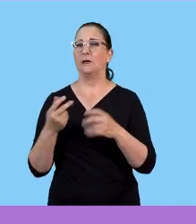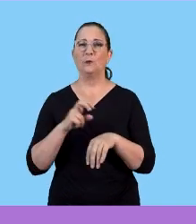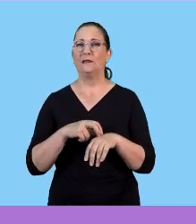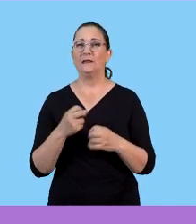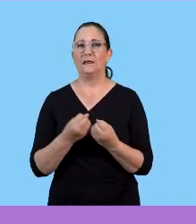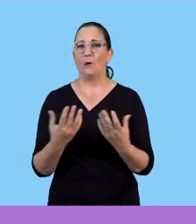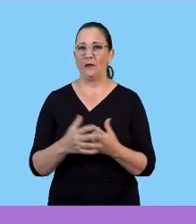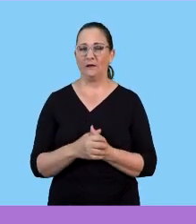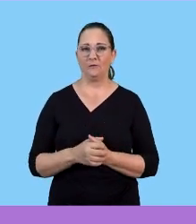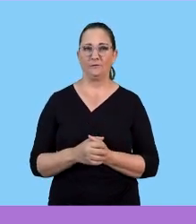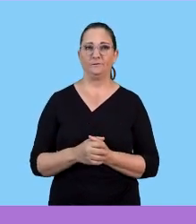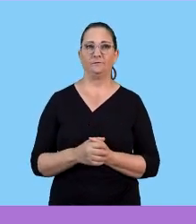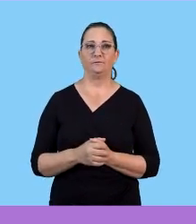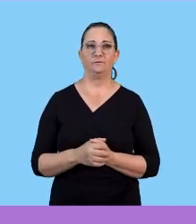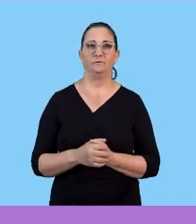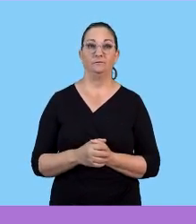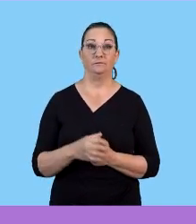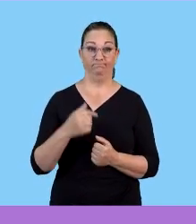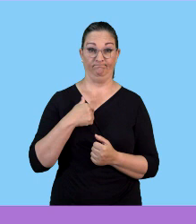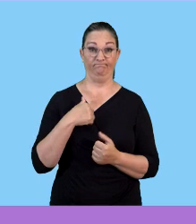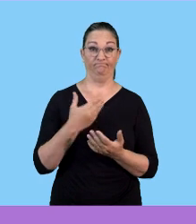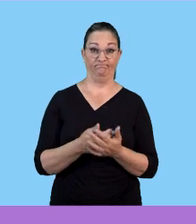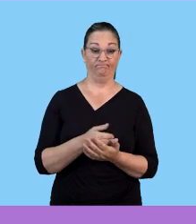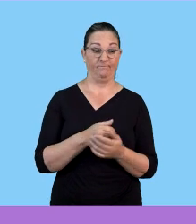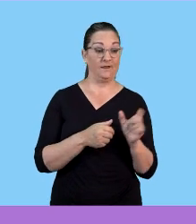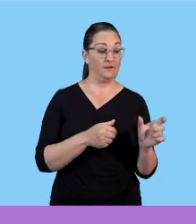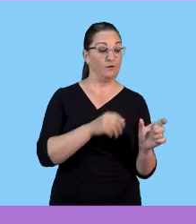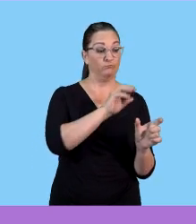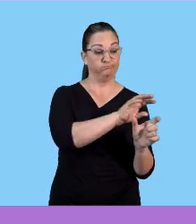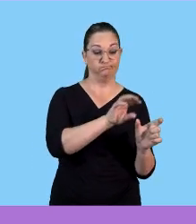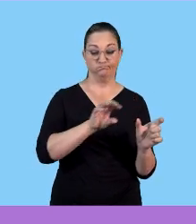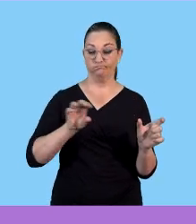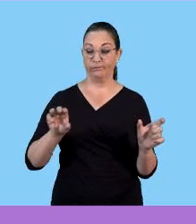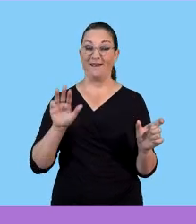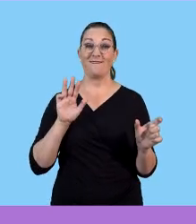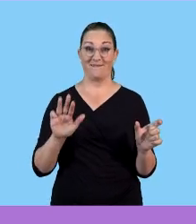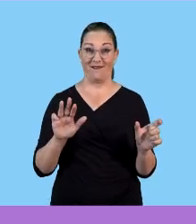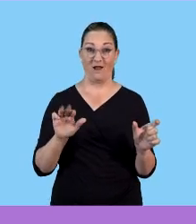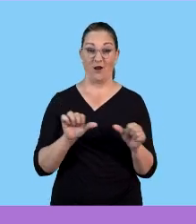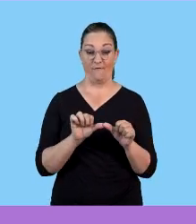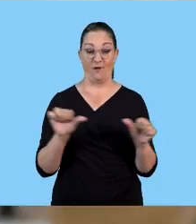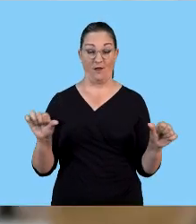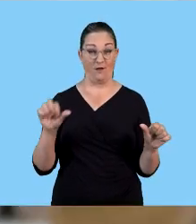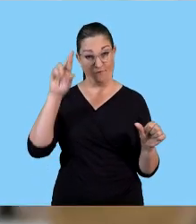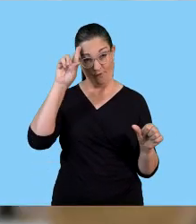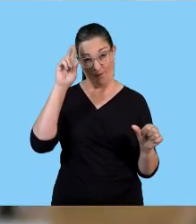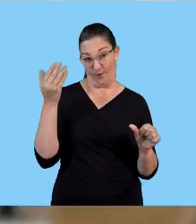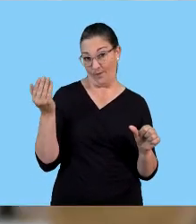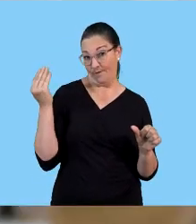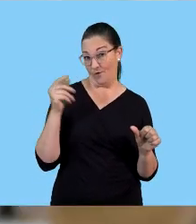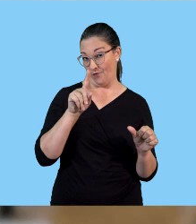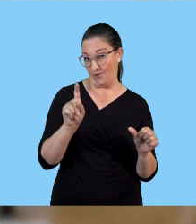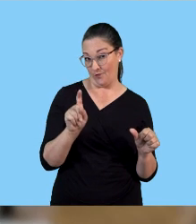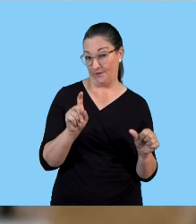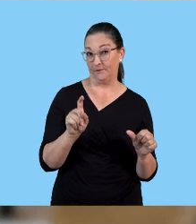right. So if I look at this, I can fit 9 squares lengthwise. If you think back from the